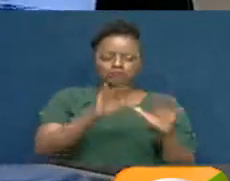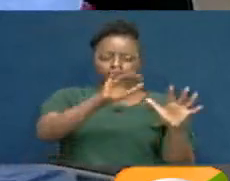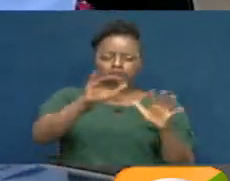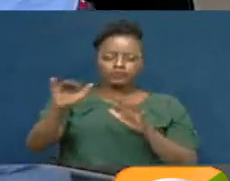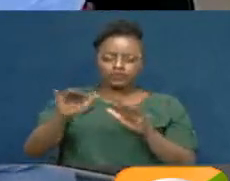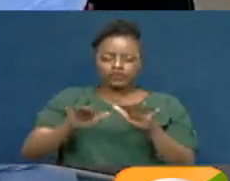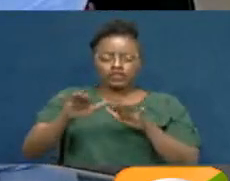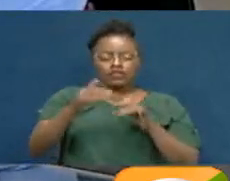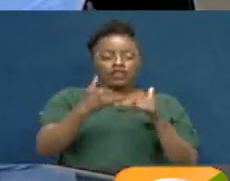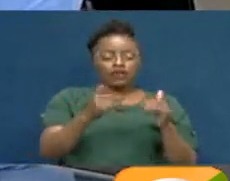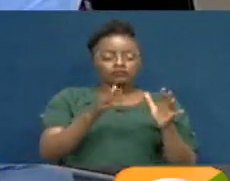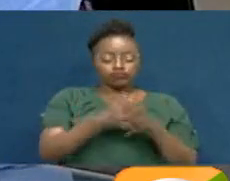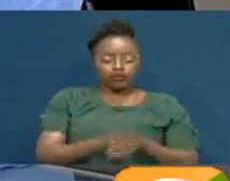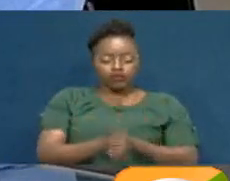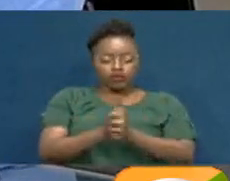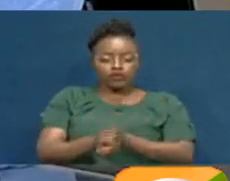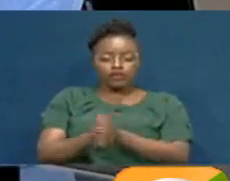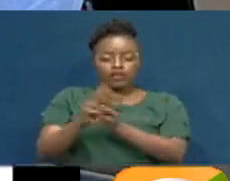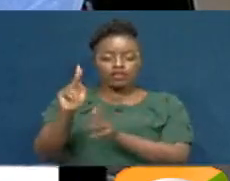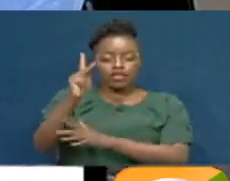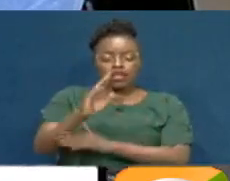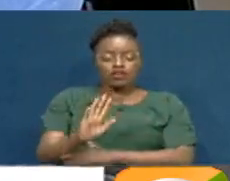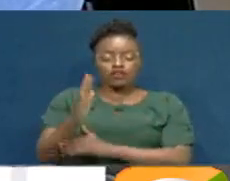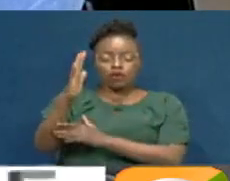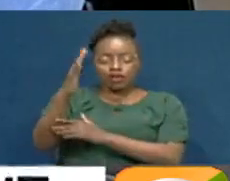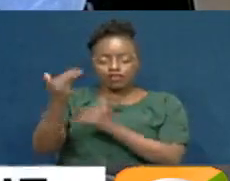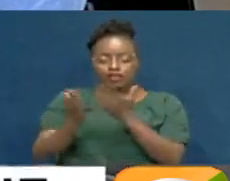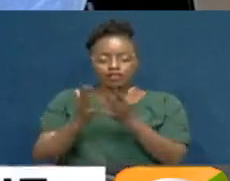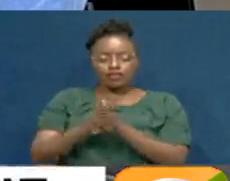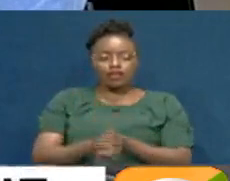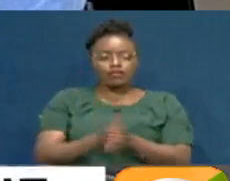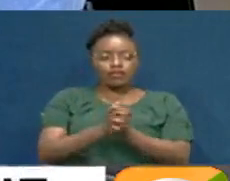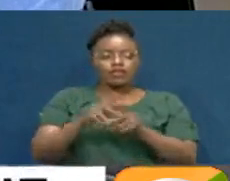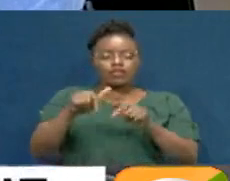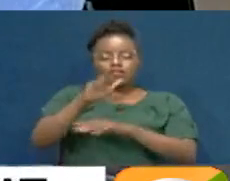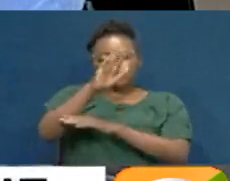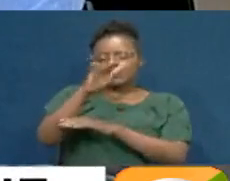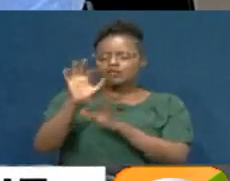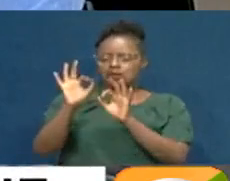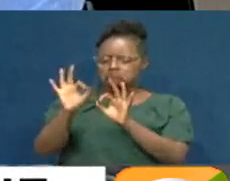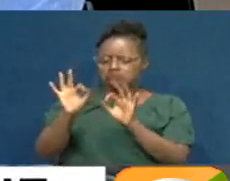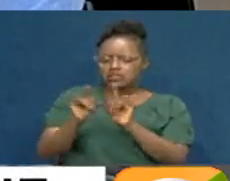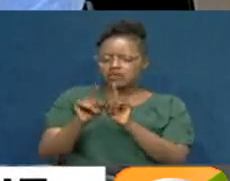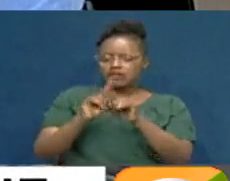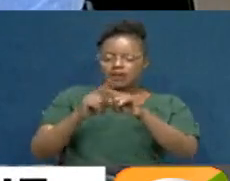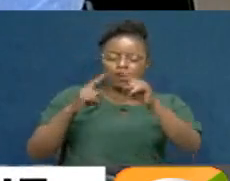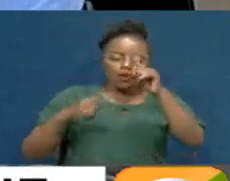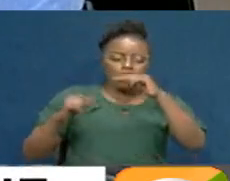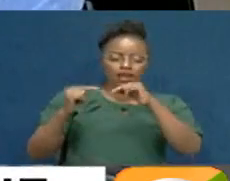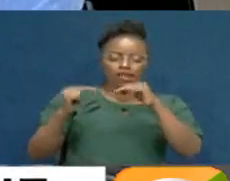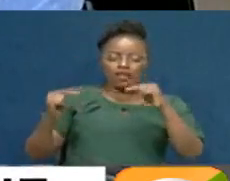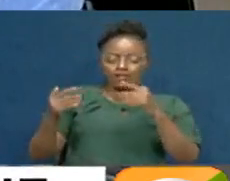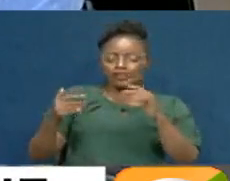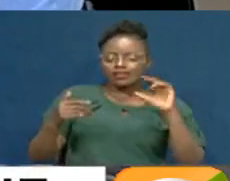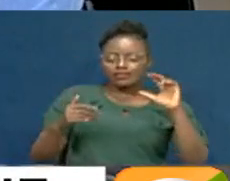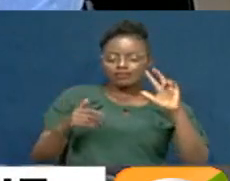From rallying to volleyball, and the Kenya Forest Service volleyball team were on fire this afternoon as they swept Prisons in Nairobi